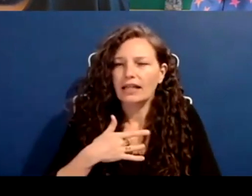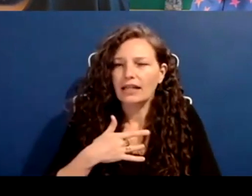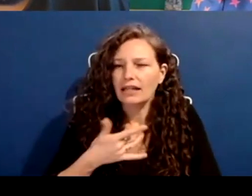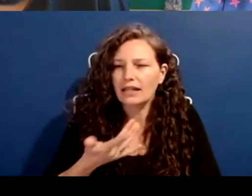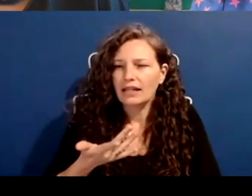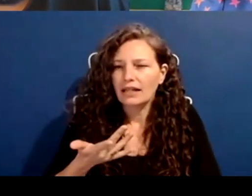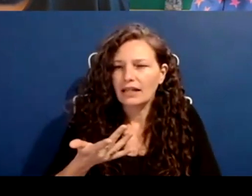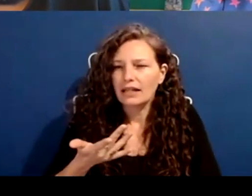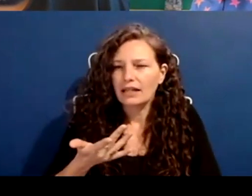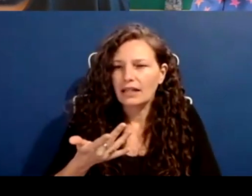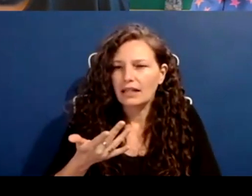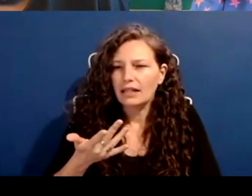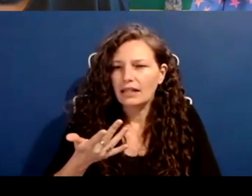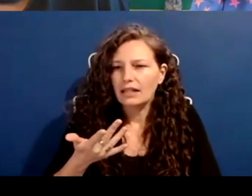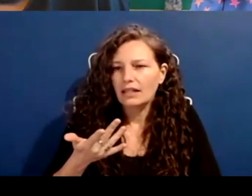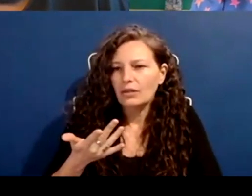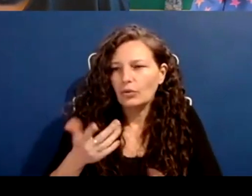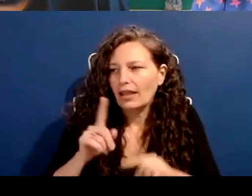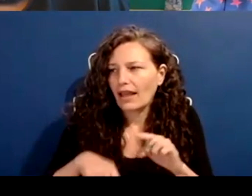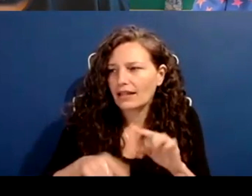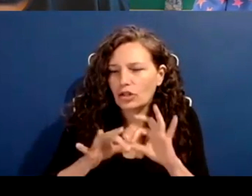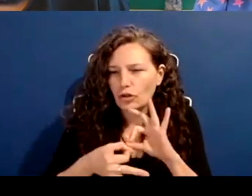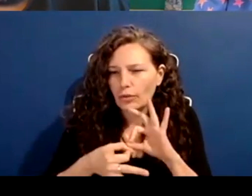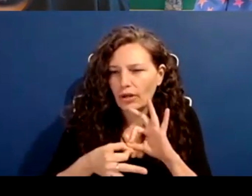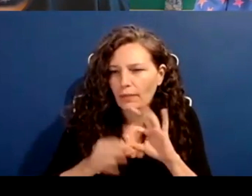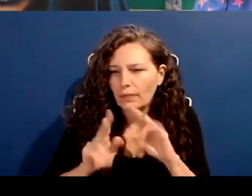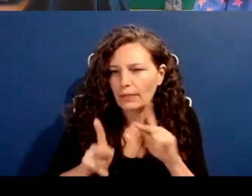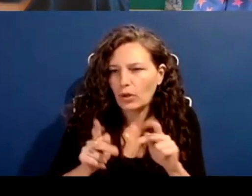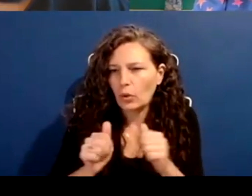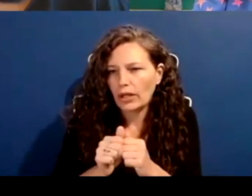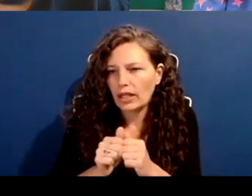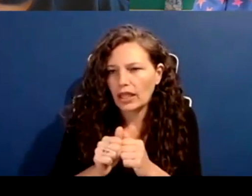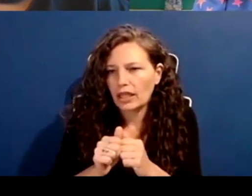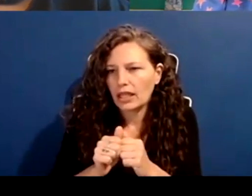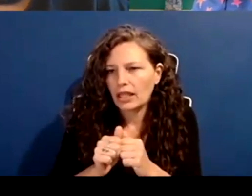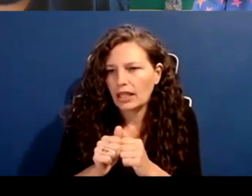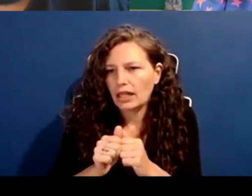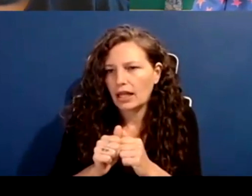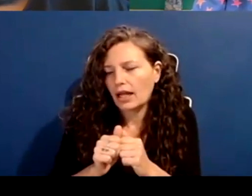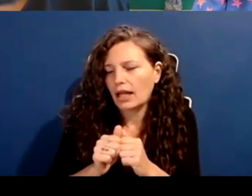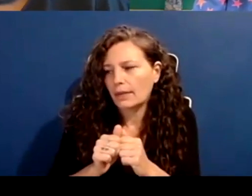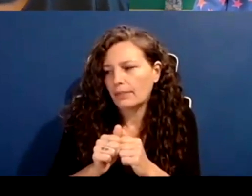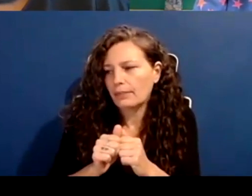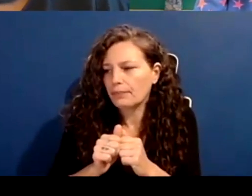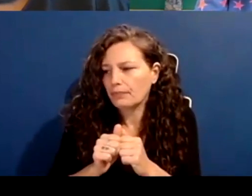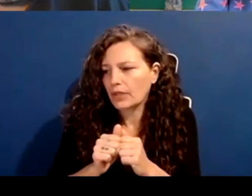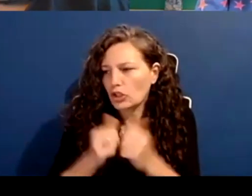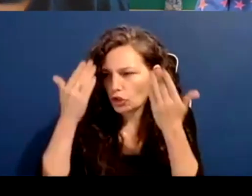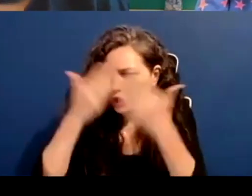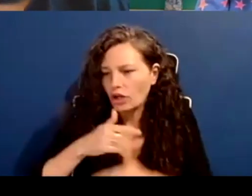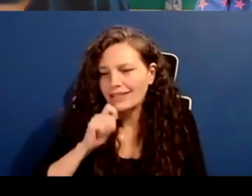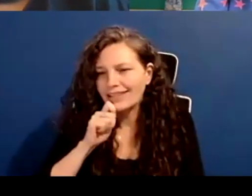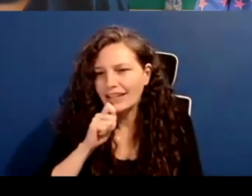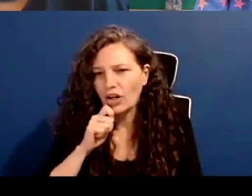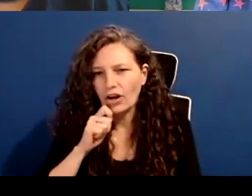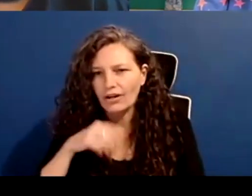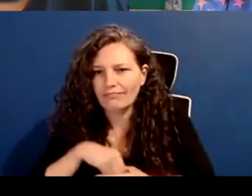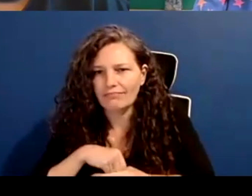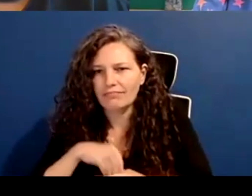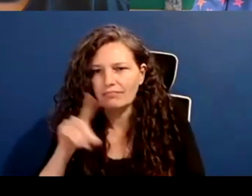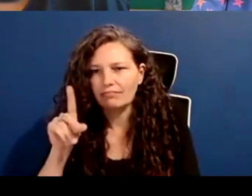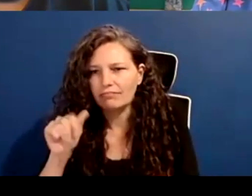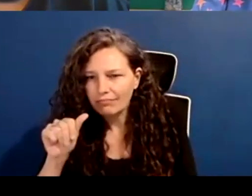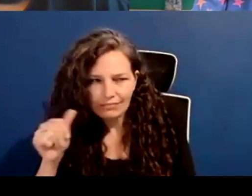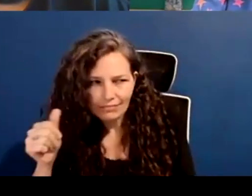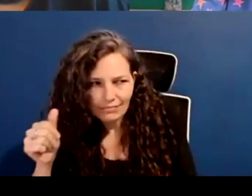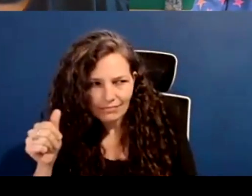colored skin are inherently disabled and deficient, right? And so had it not been for enslaved Africans and then